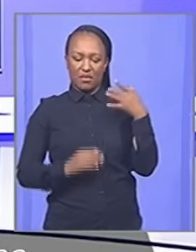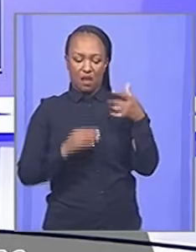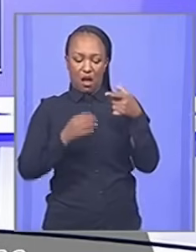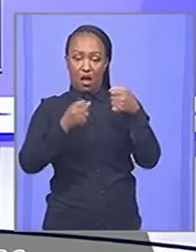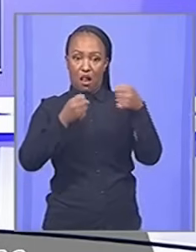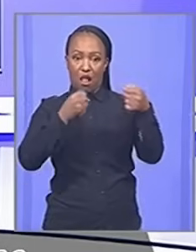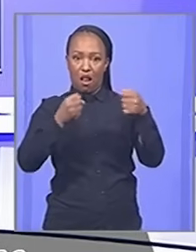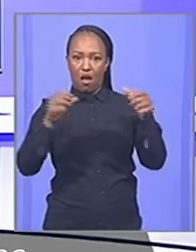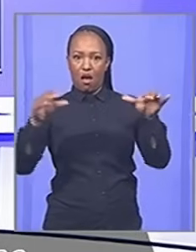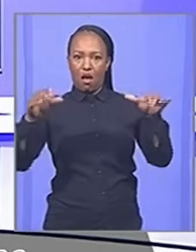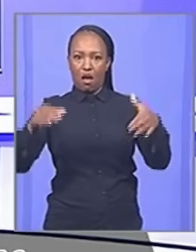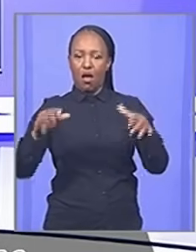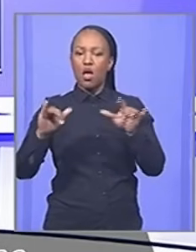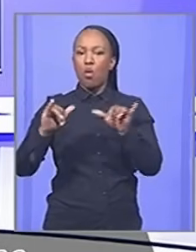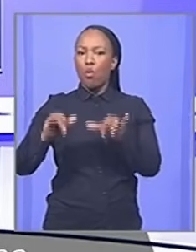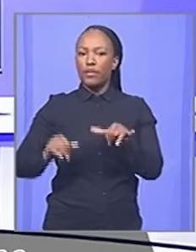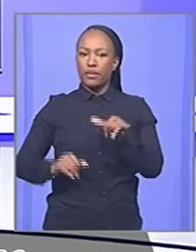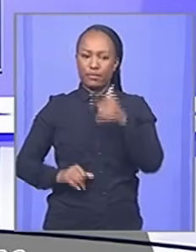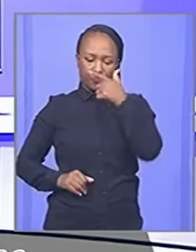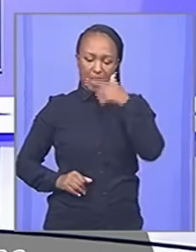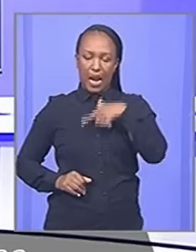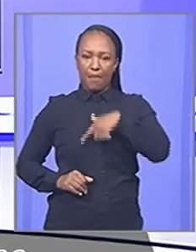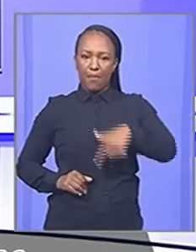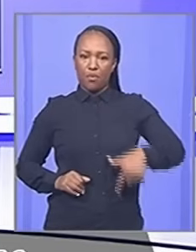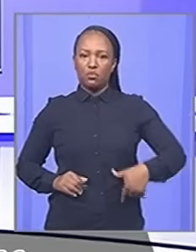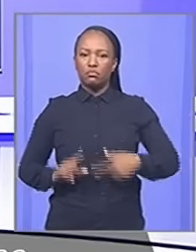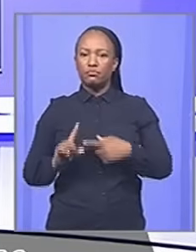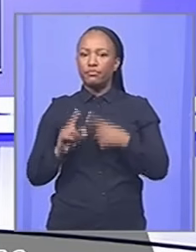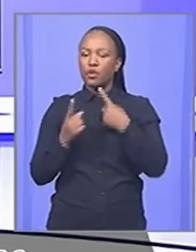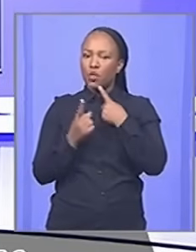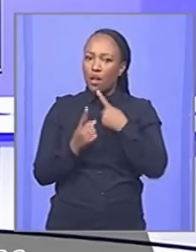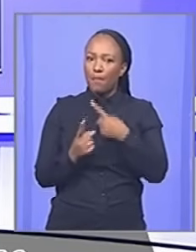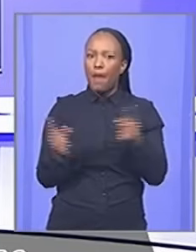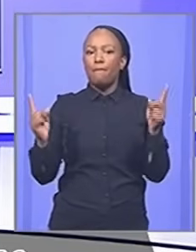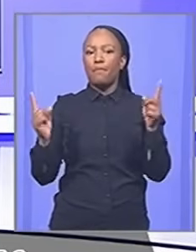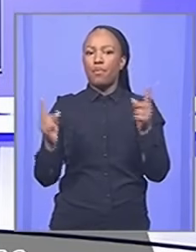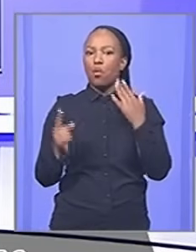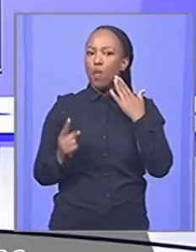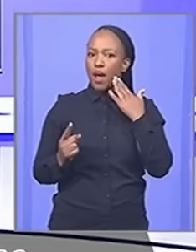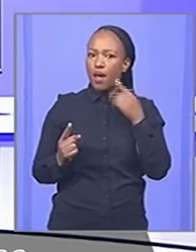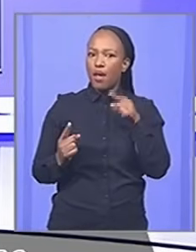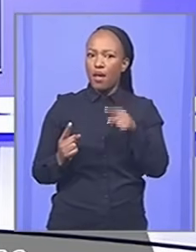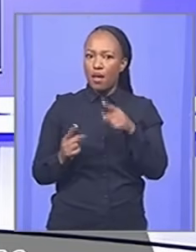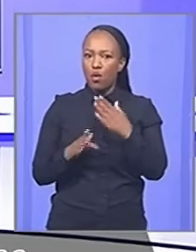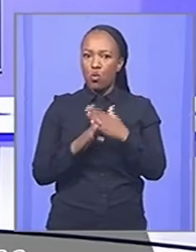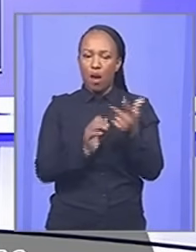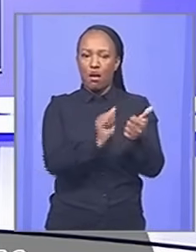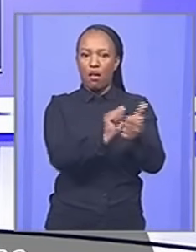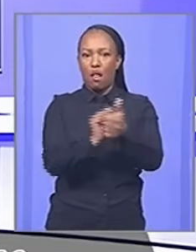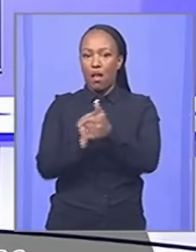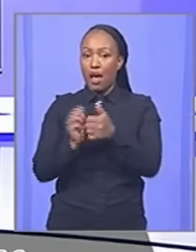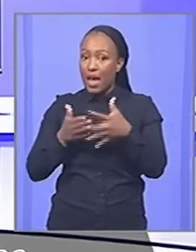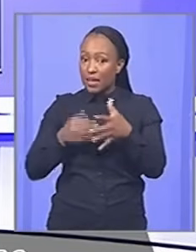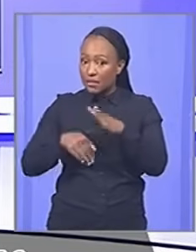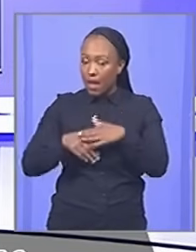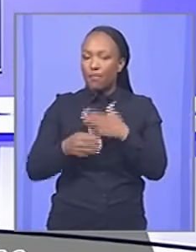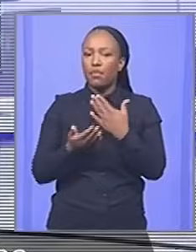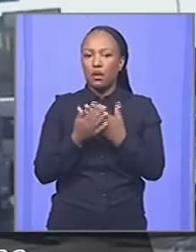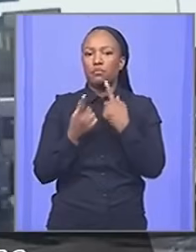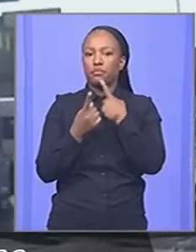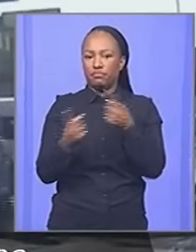tsebagatše kabinete ya gagwe e mpša ya taolo ya bošupa ka tlase ga mmušo wa taolo ya mohlakanelo wa nakong efe goba efe.